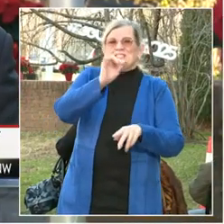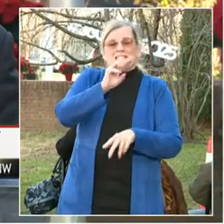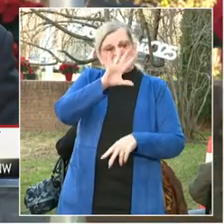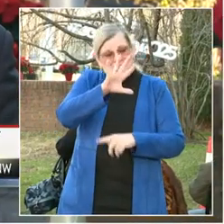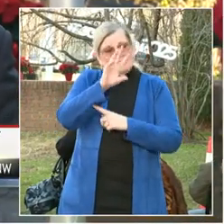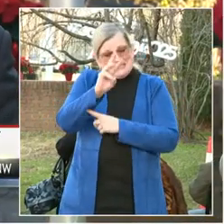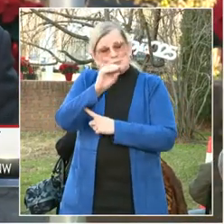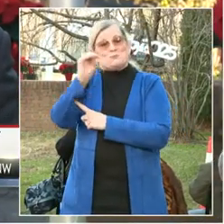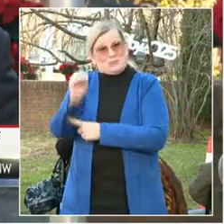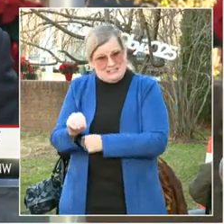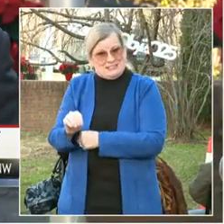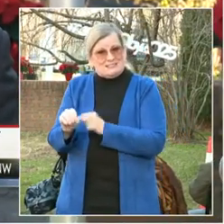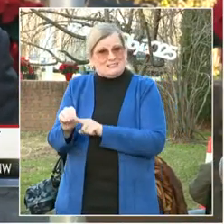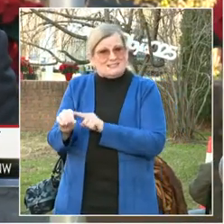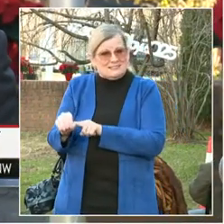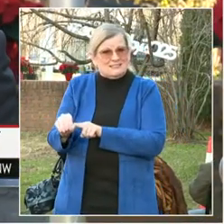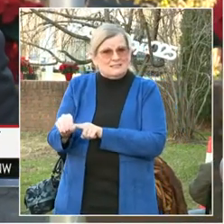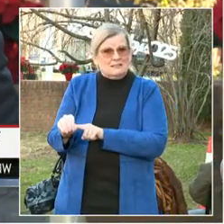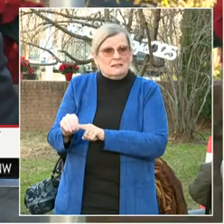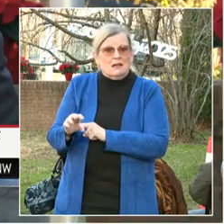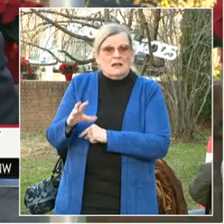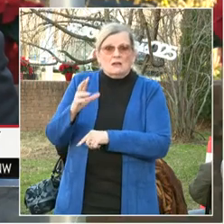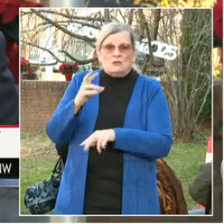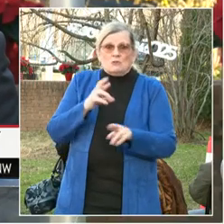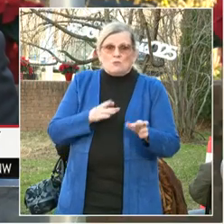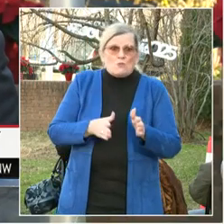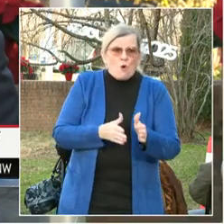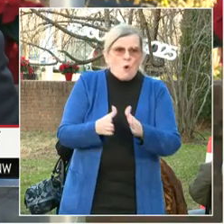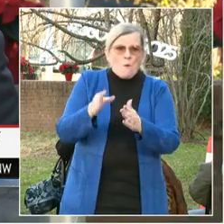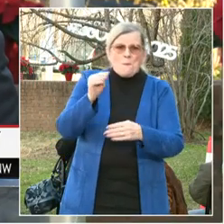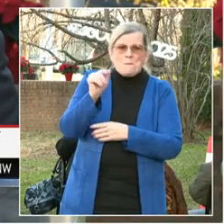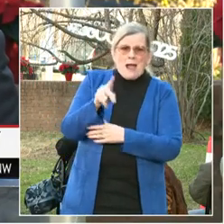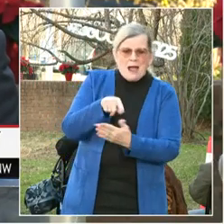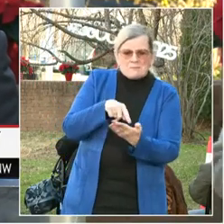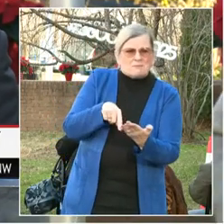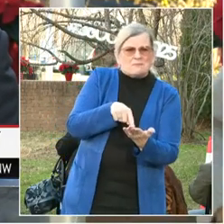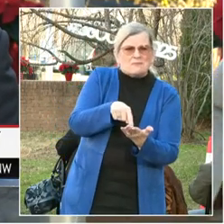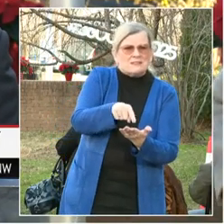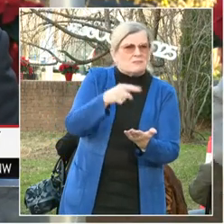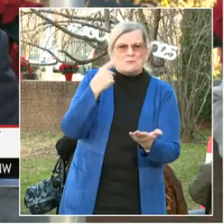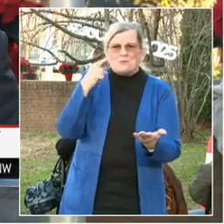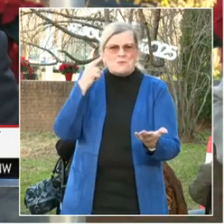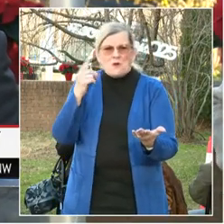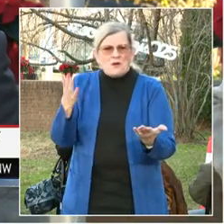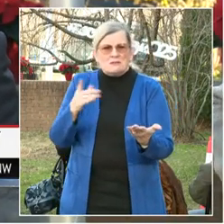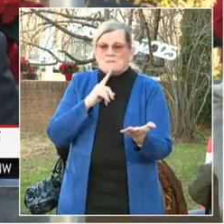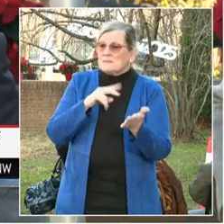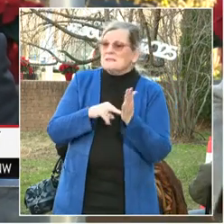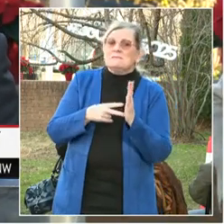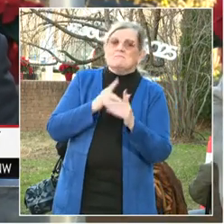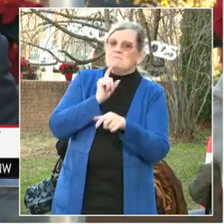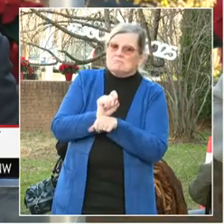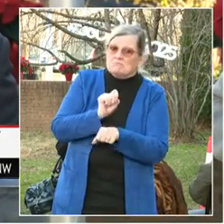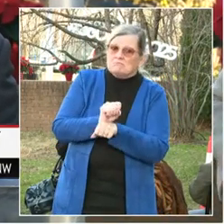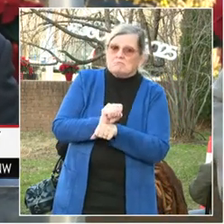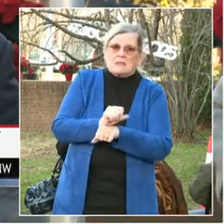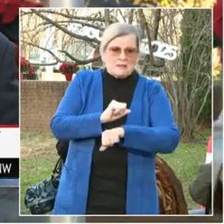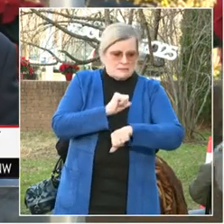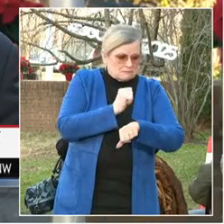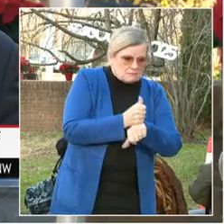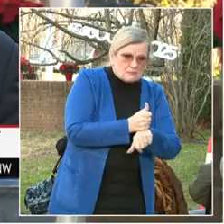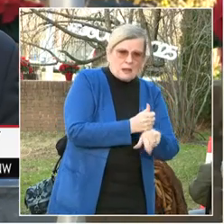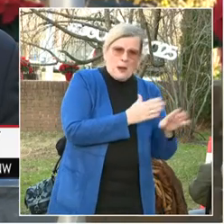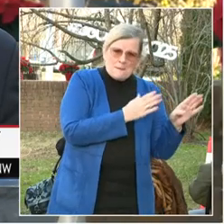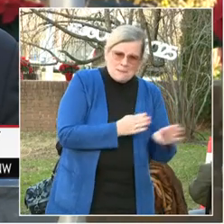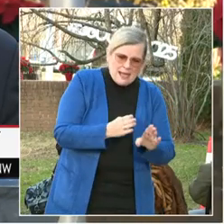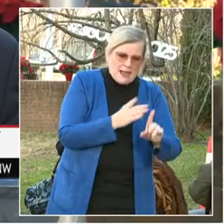roadmap is because we have to have some intentionality, we have to have investment, and we have to have imagination in how we get there. Because on the